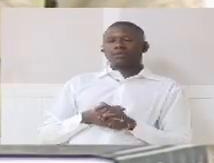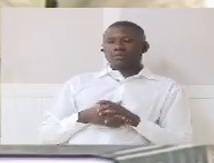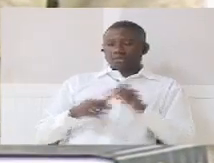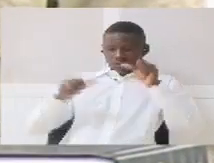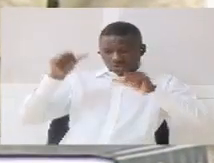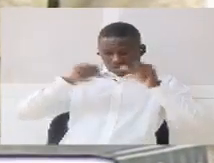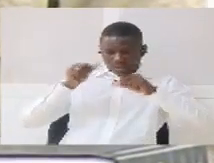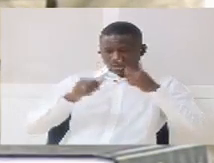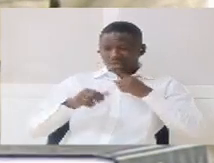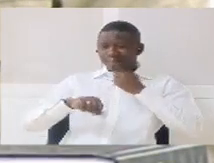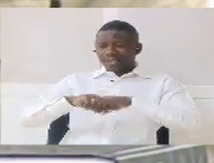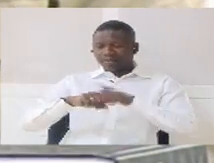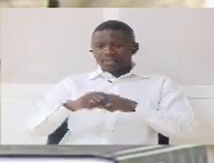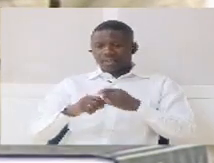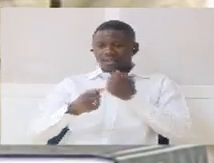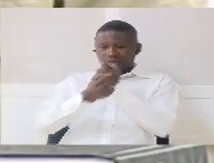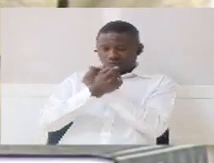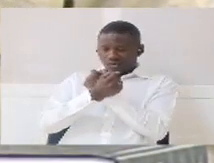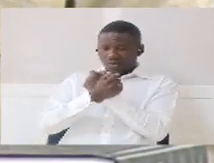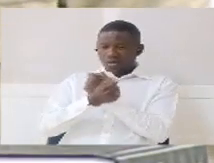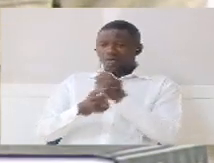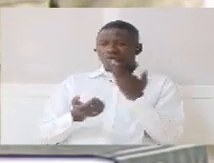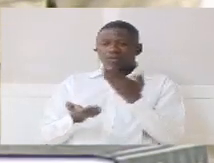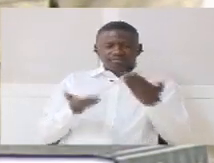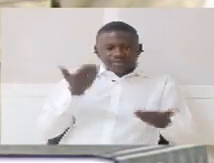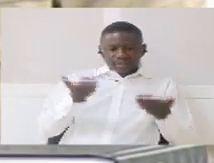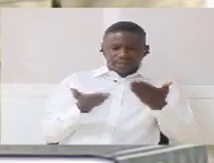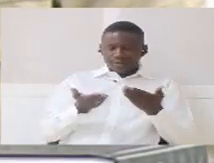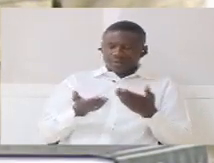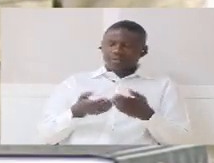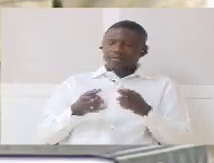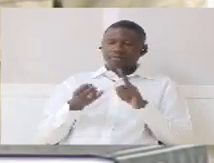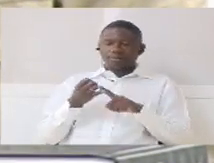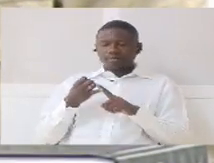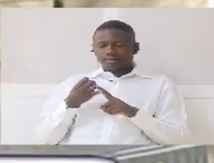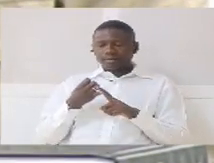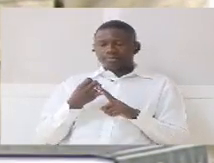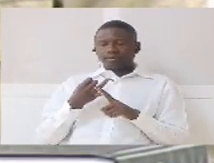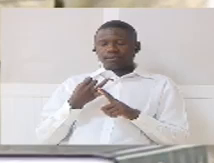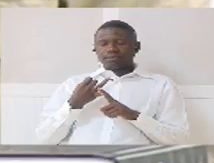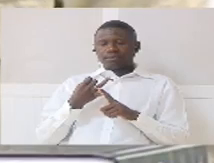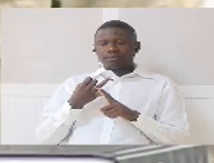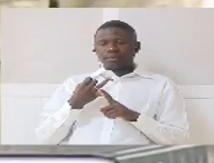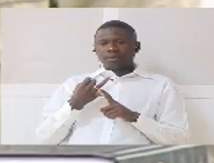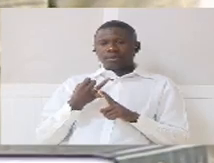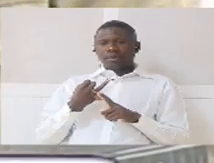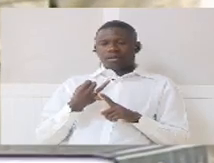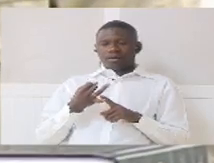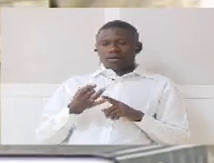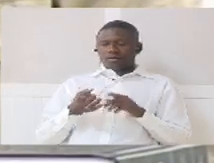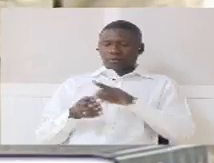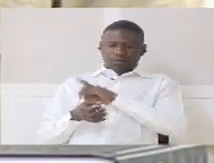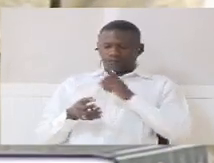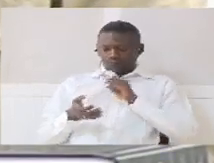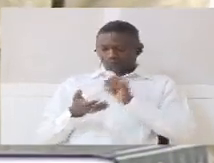their term that they have served. They have served, yes. And what is remaining? The remainder in their term? We